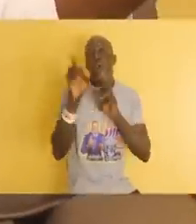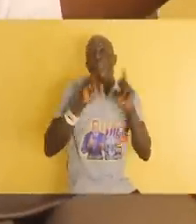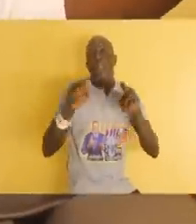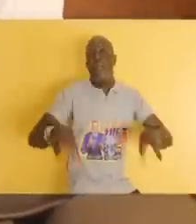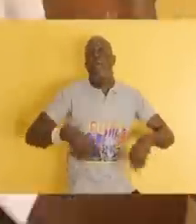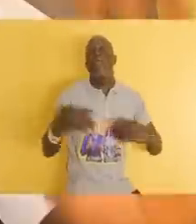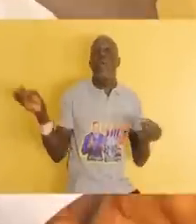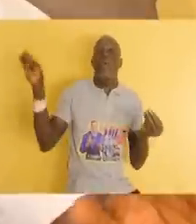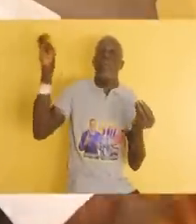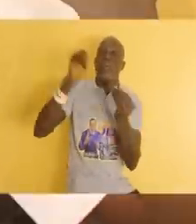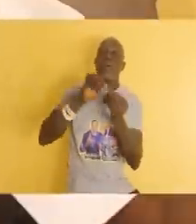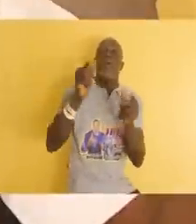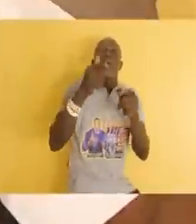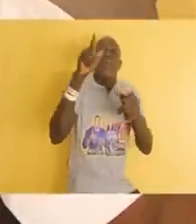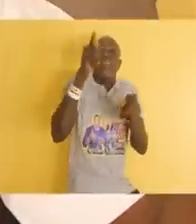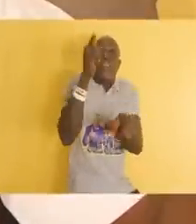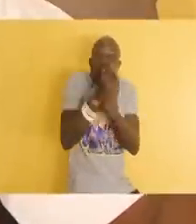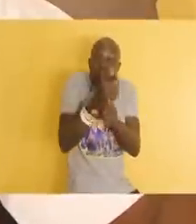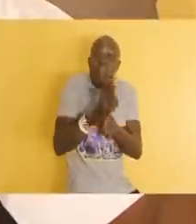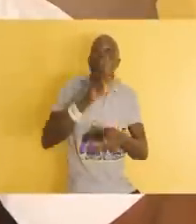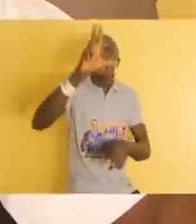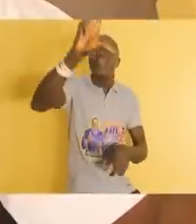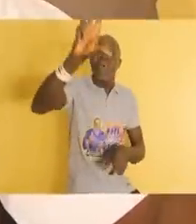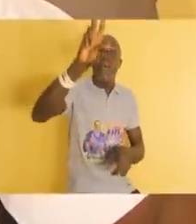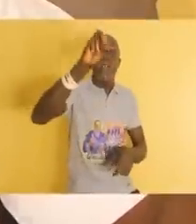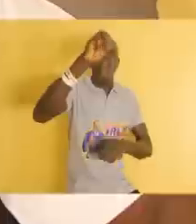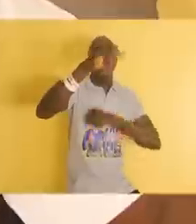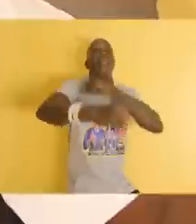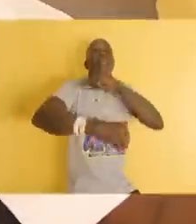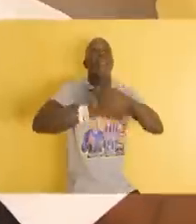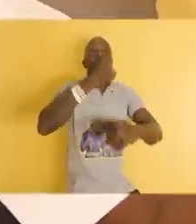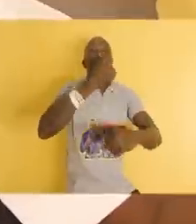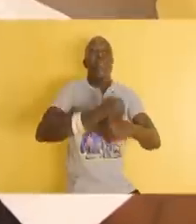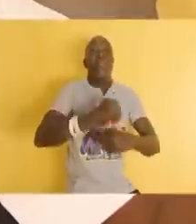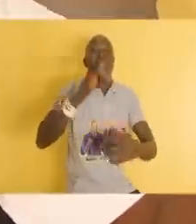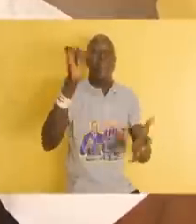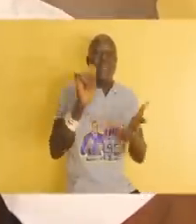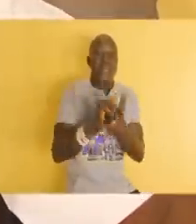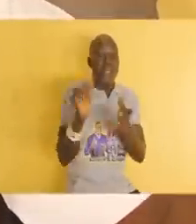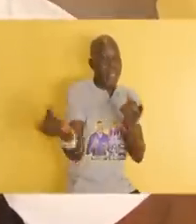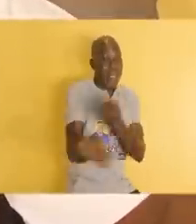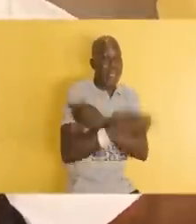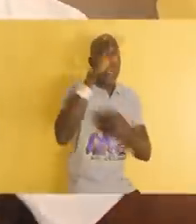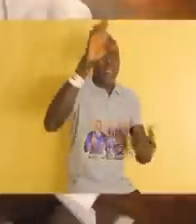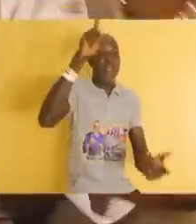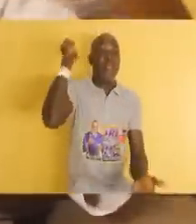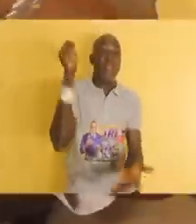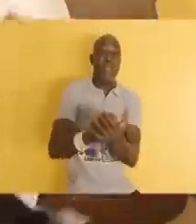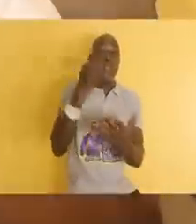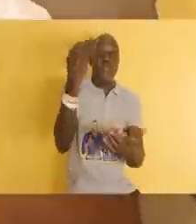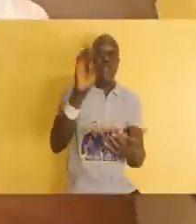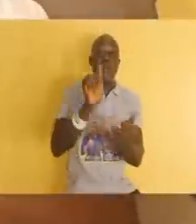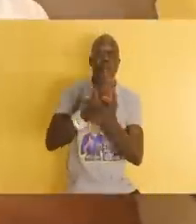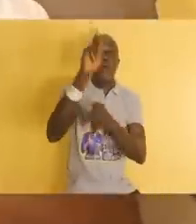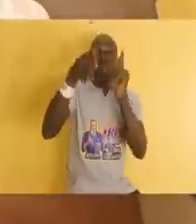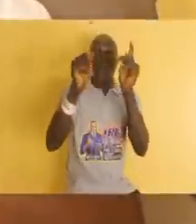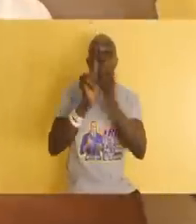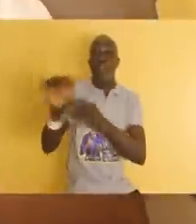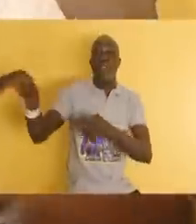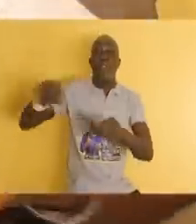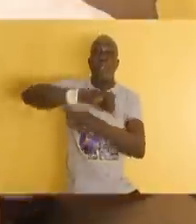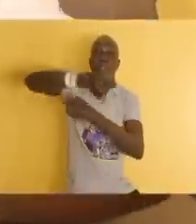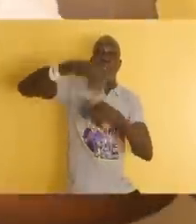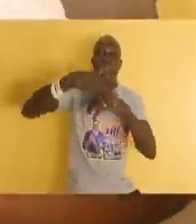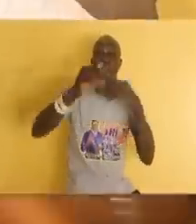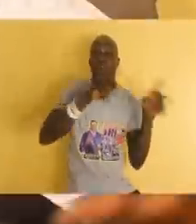a board of back. Exactly 30 years. That day. Oh, borrow in here. Thousands of people. You wrote about something like this and